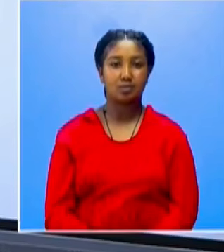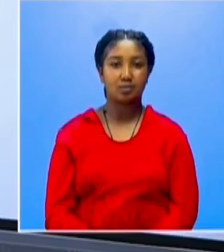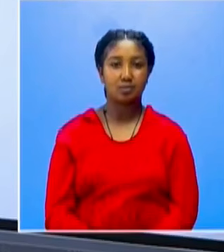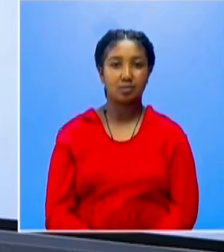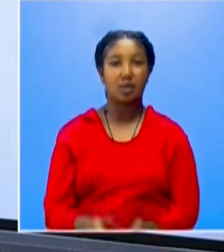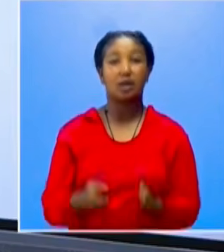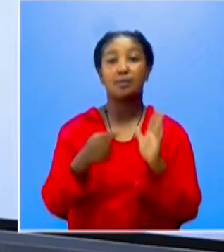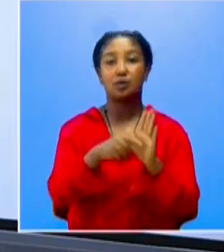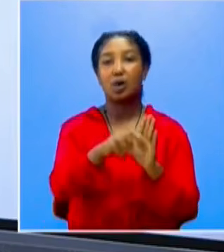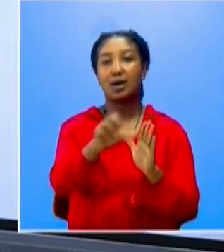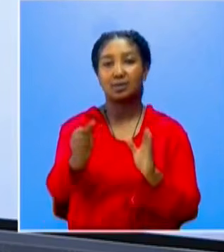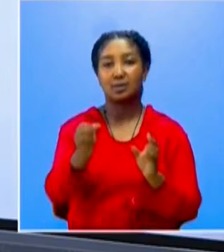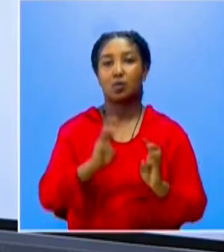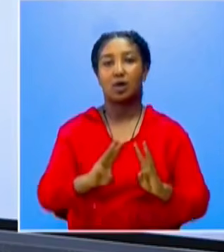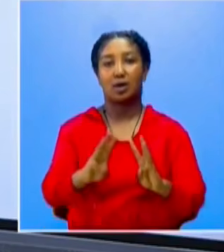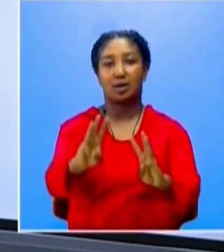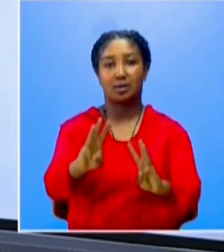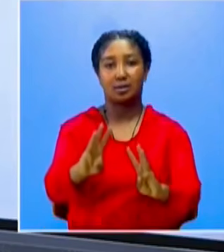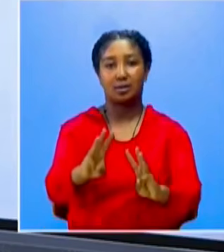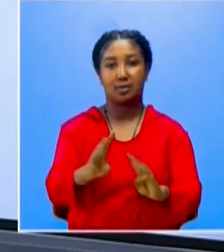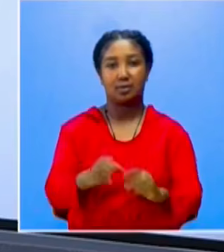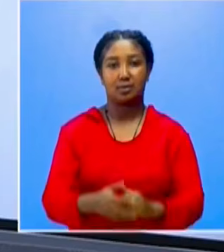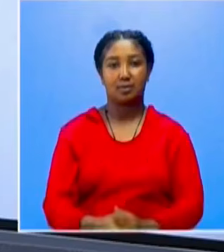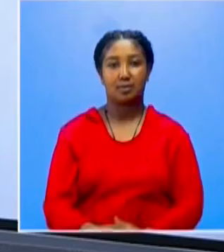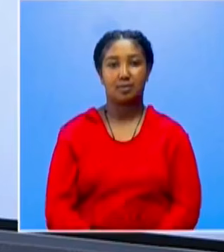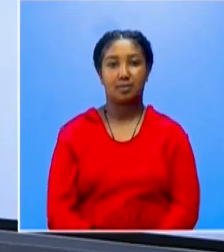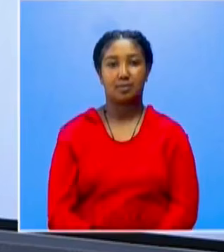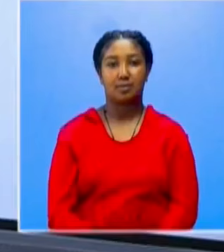Let me show you another way. Leads to.